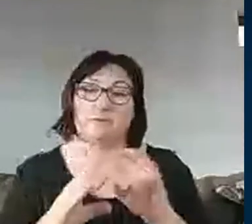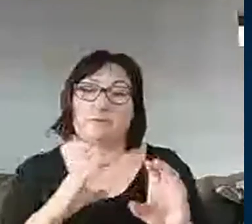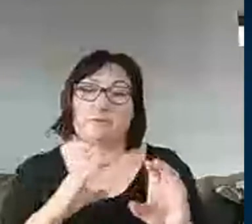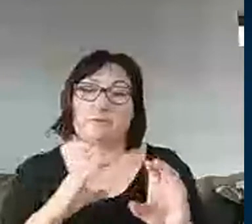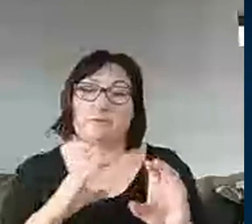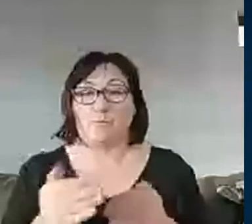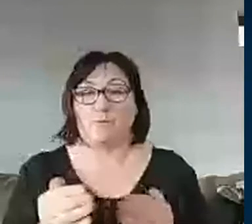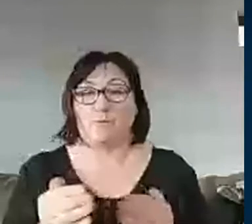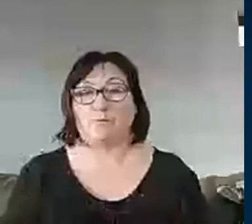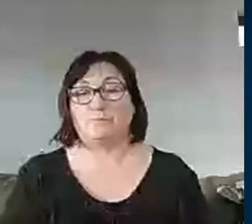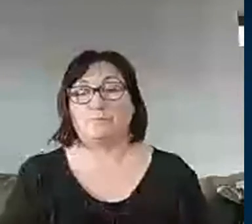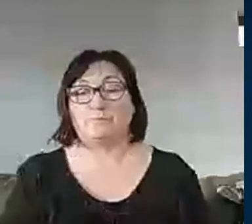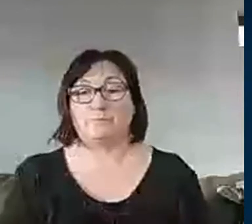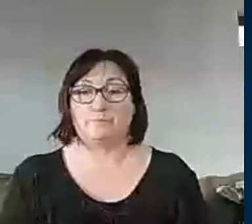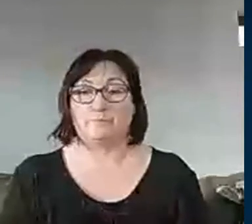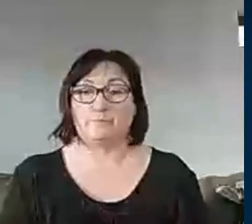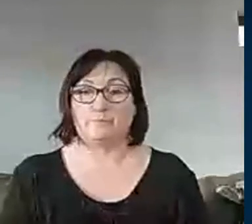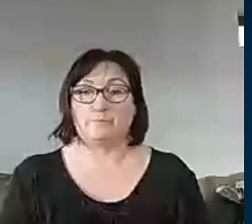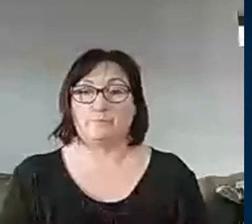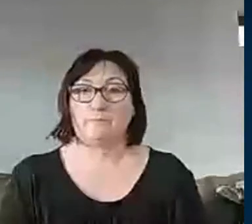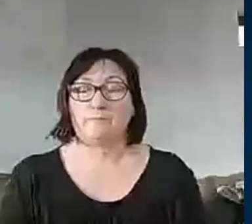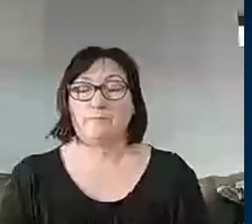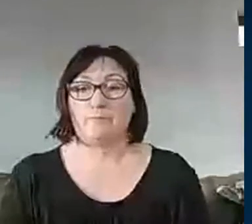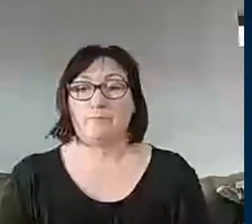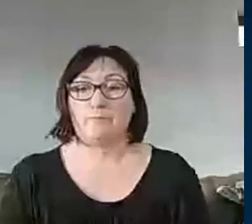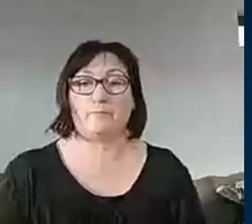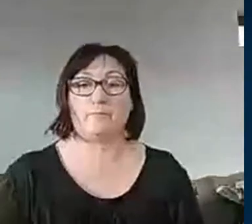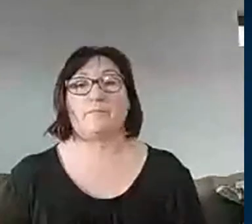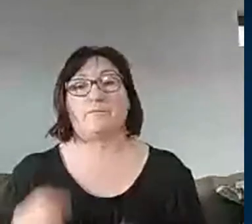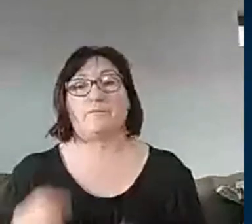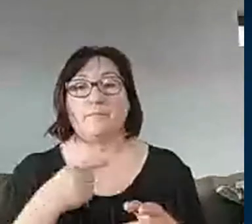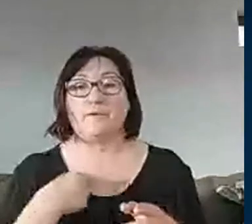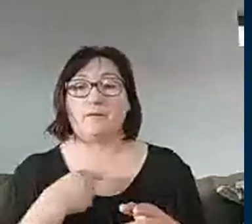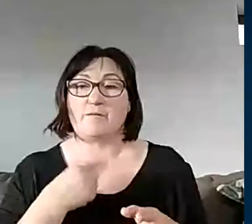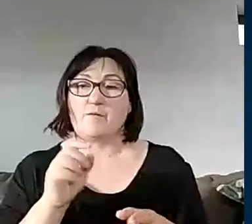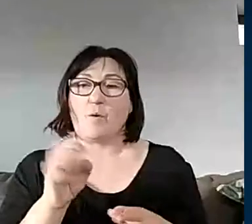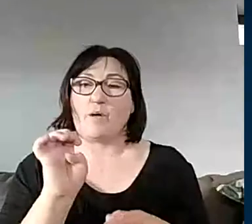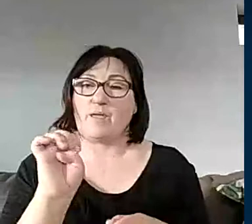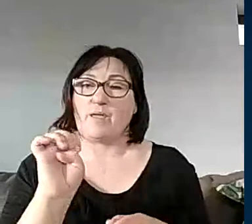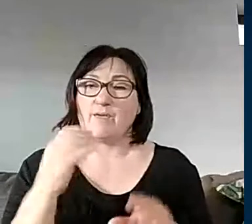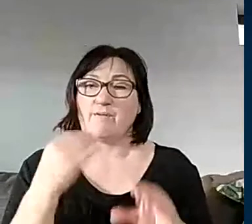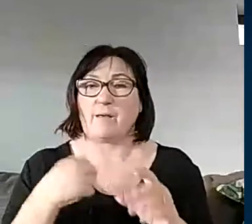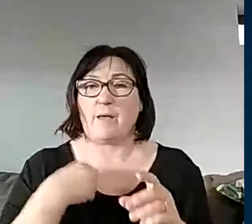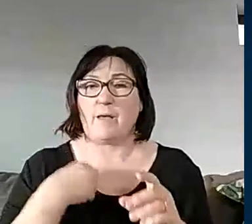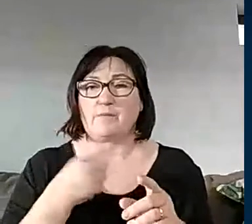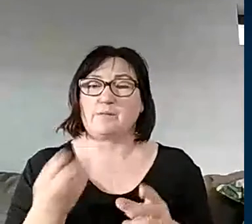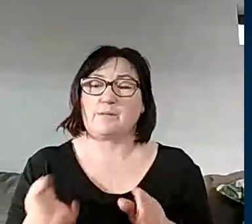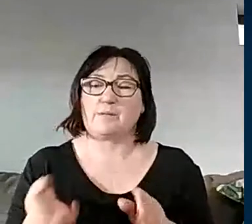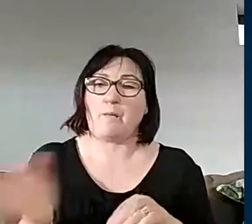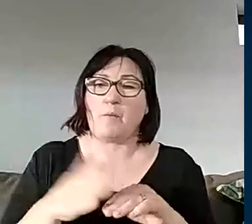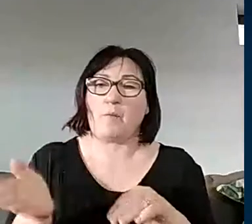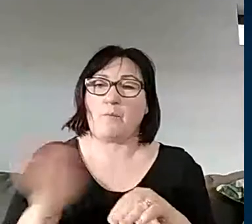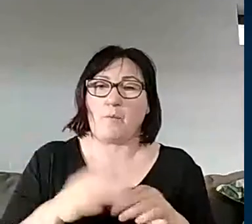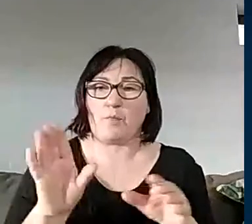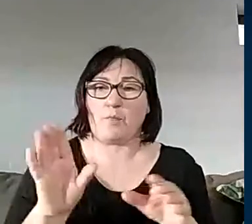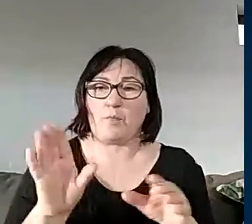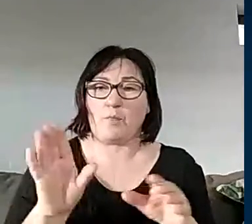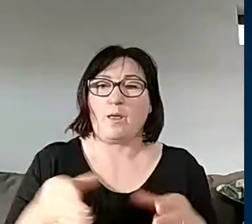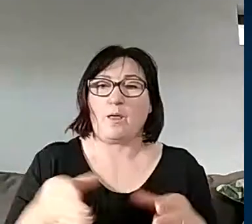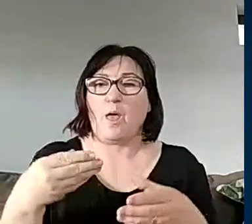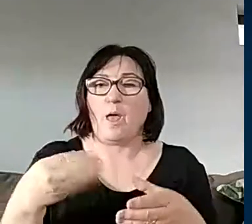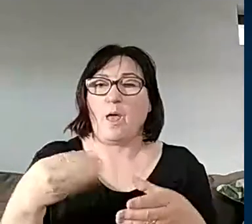know, I've been requested to upload outstanding documents for my e-filing activation. I uploaded these documents and I've been